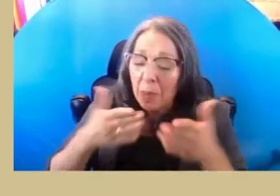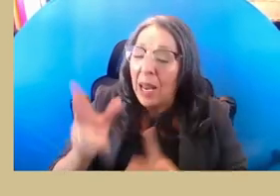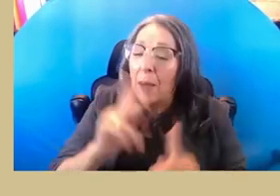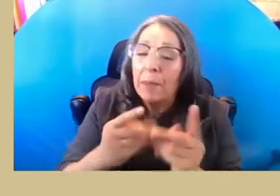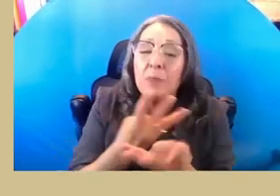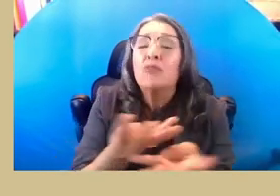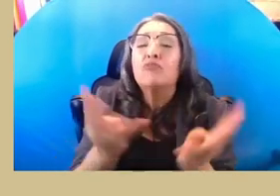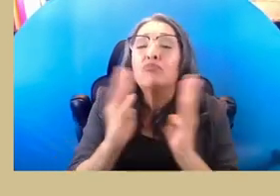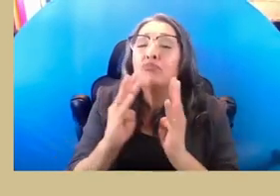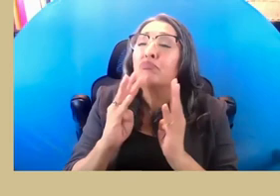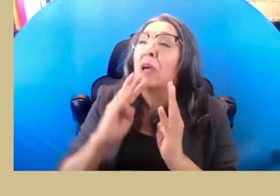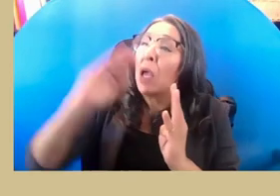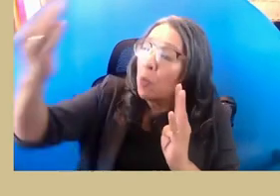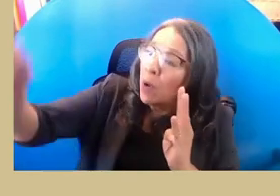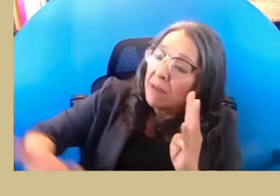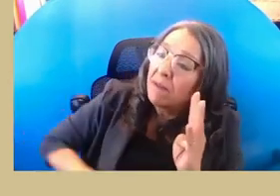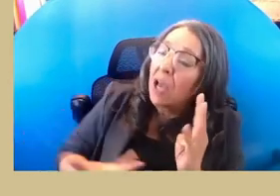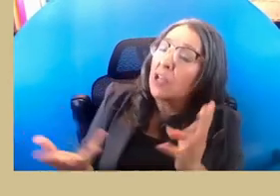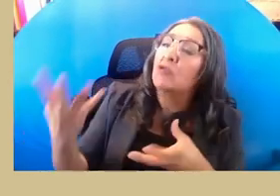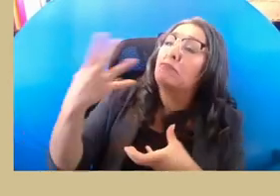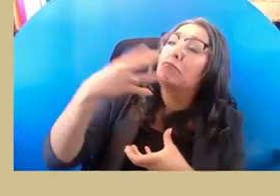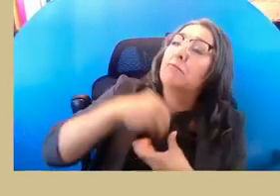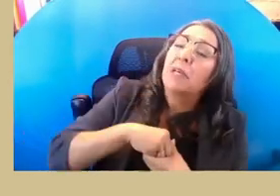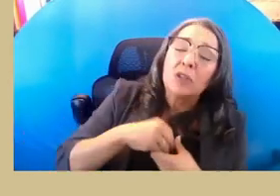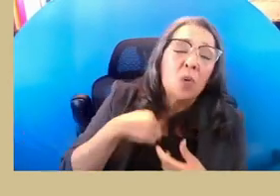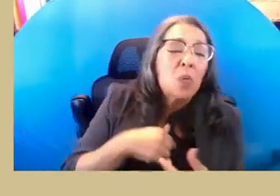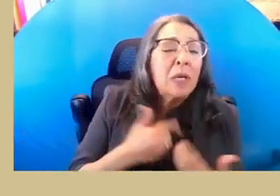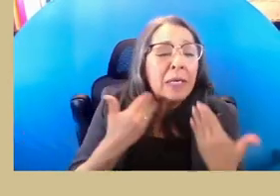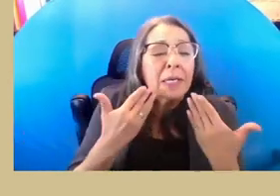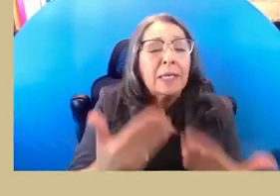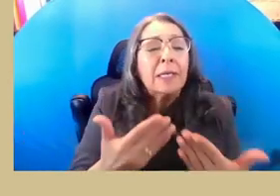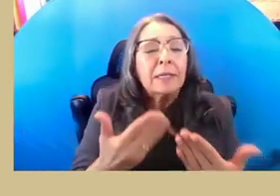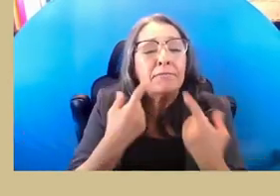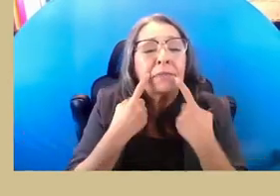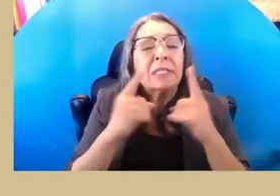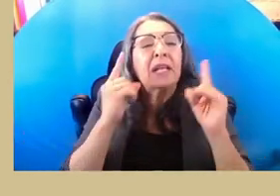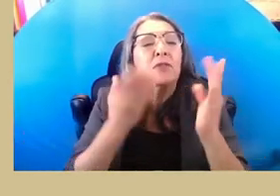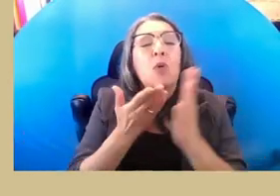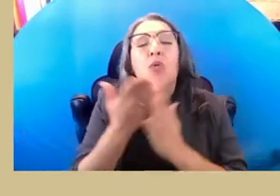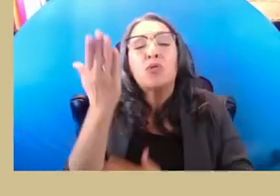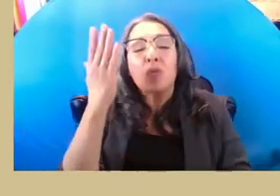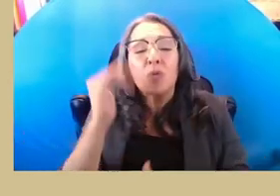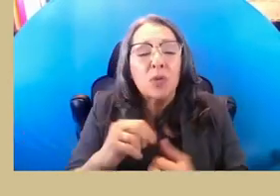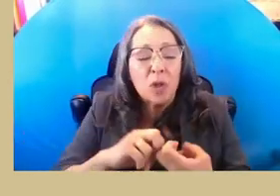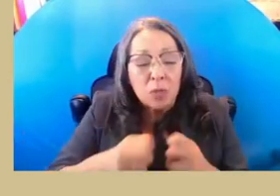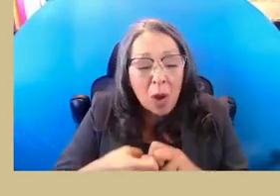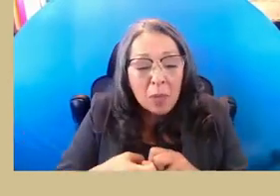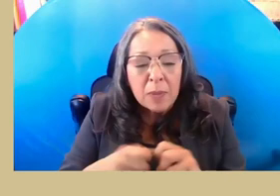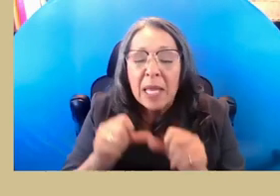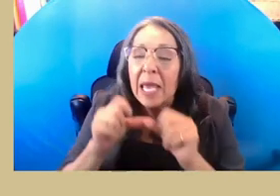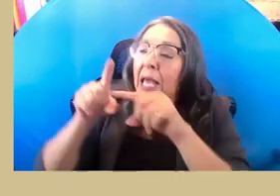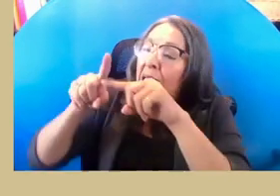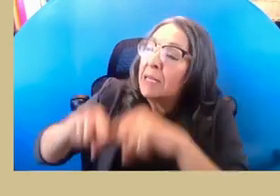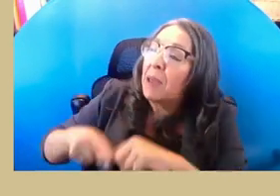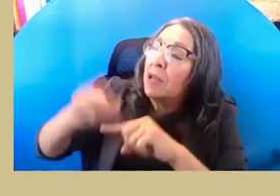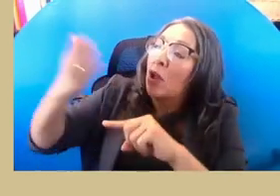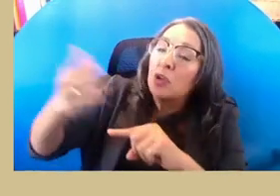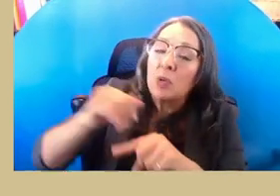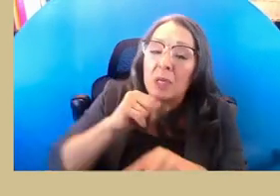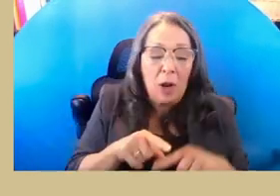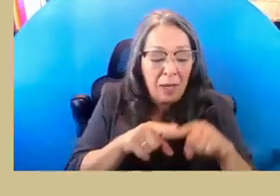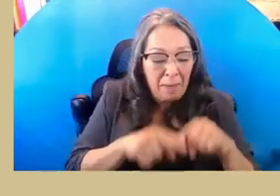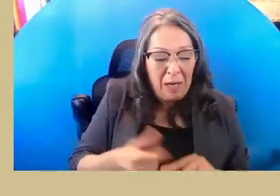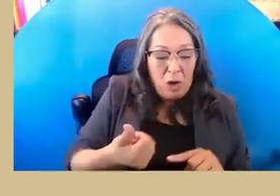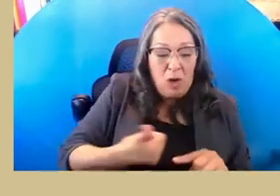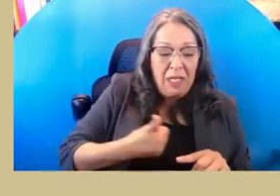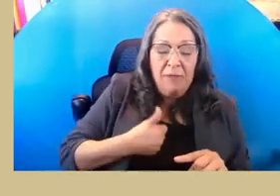God. We invite You in so that we can get through them, God, so that the work You started can continue to finish, God, so we can rely on You and not ourselves, and so that we can